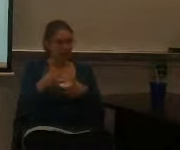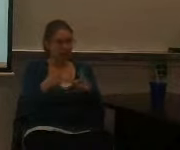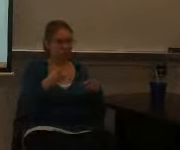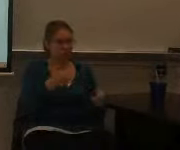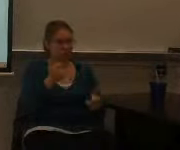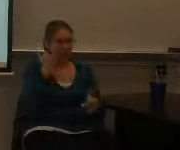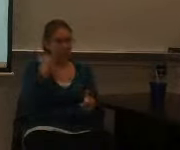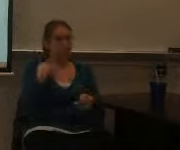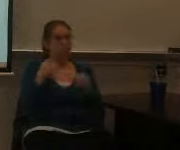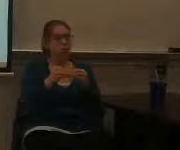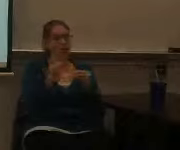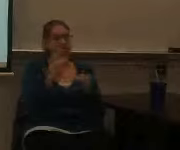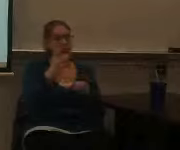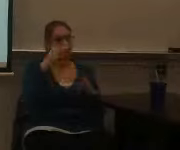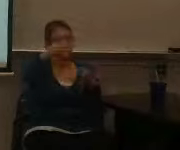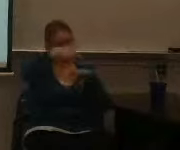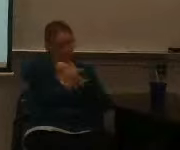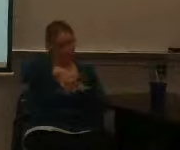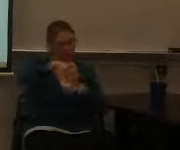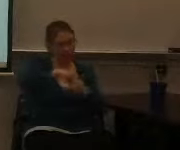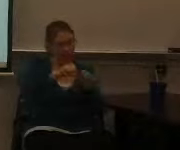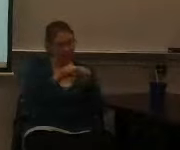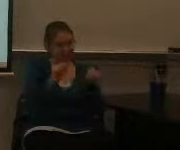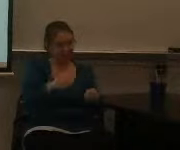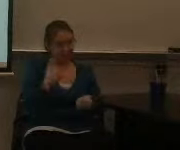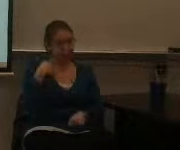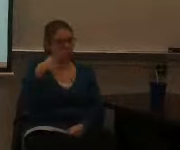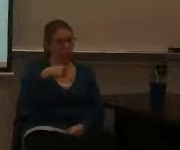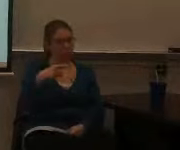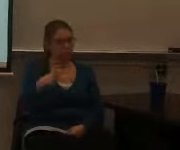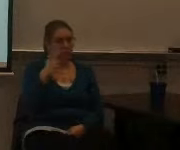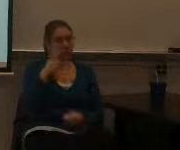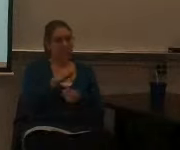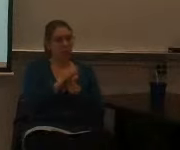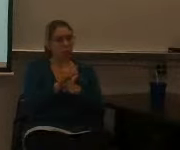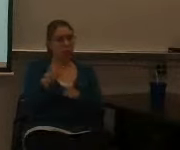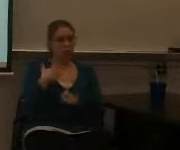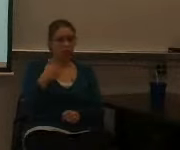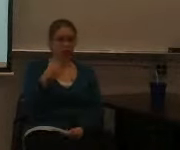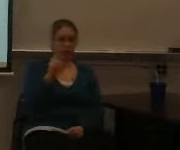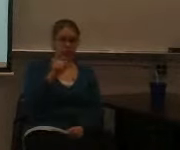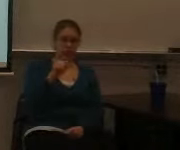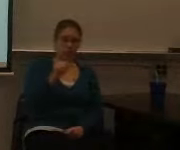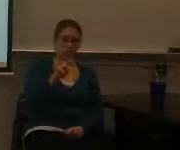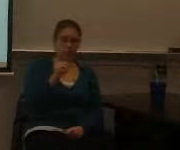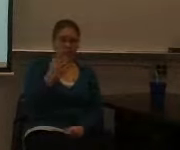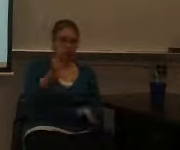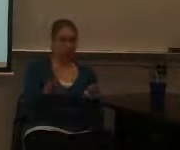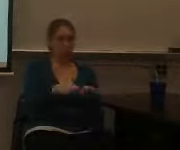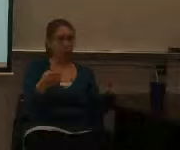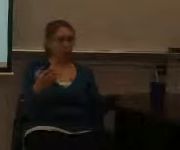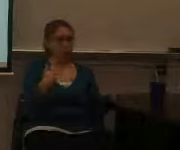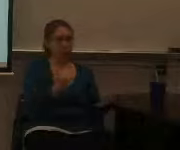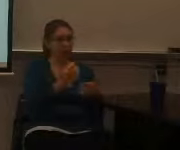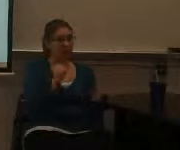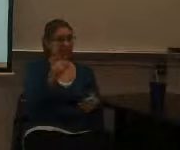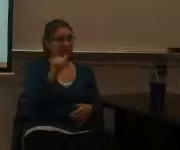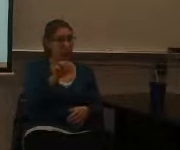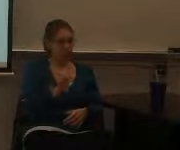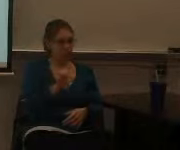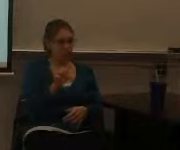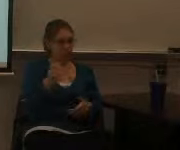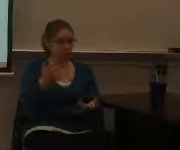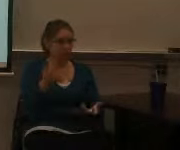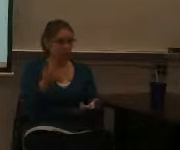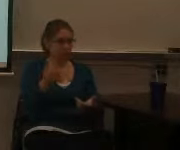light reaching the system, there's primary production. And so we see these areas where the streams are fairly open and there's a lot of algae in there. And the idea